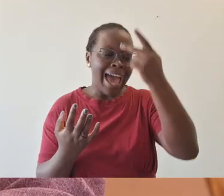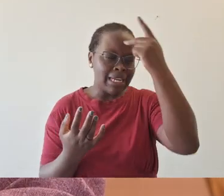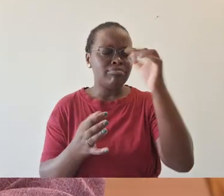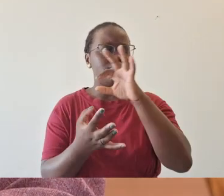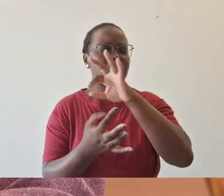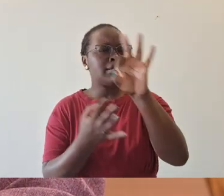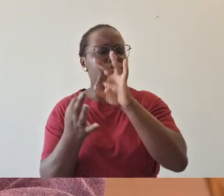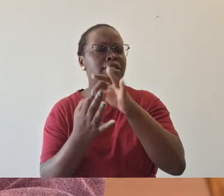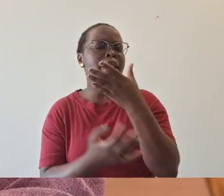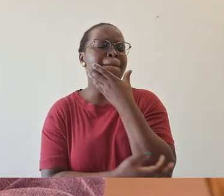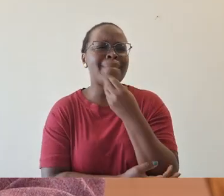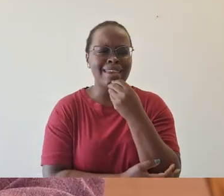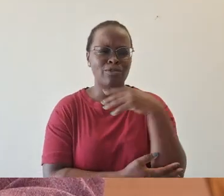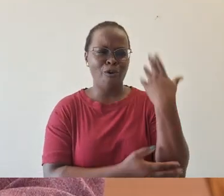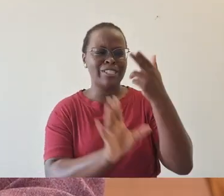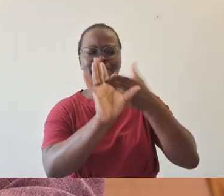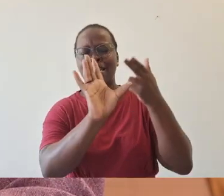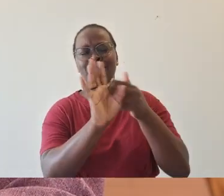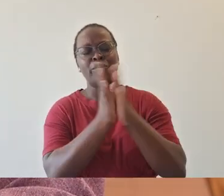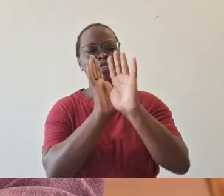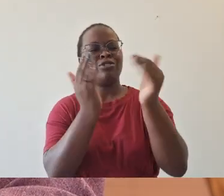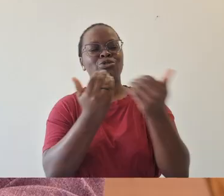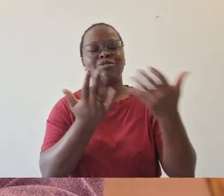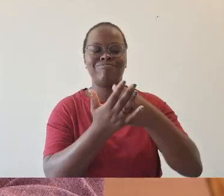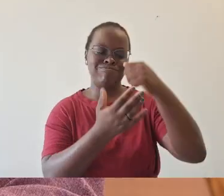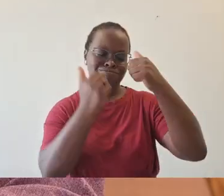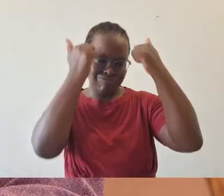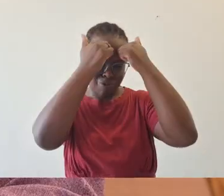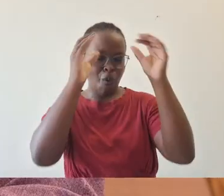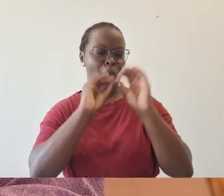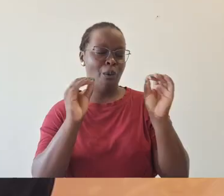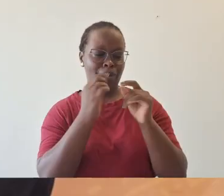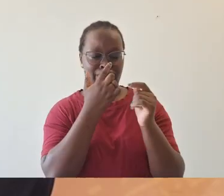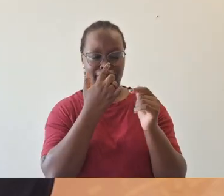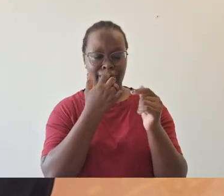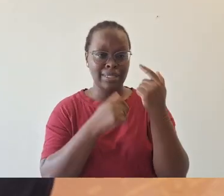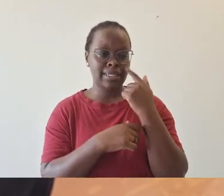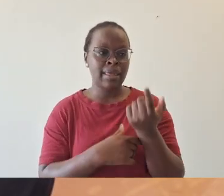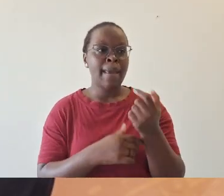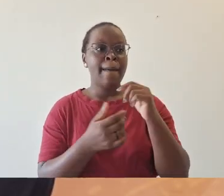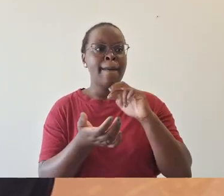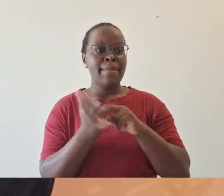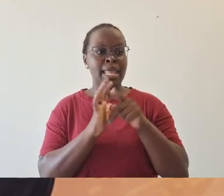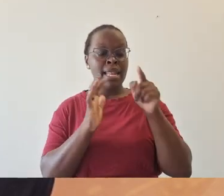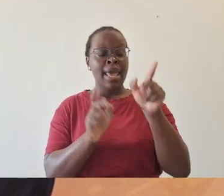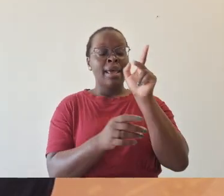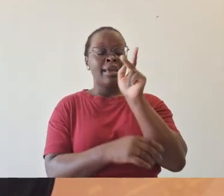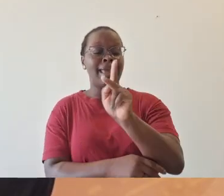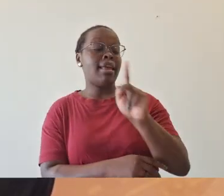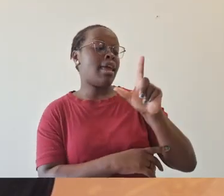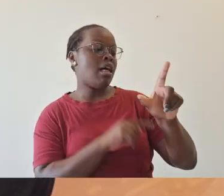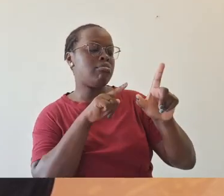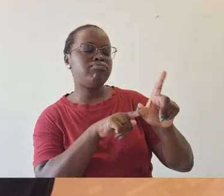particular one, we were very intentional to make sure that male caregivers also had a role to play. So in the context of the KKL initiative or Keep